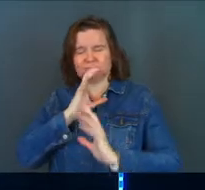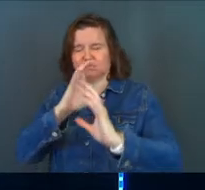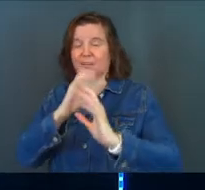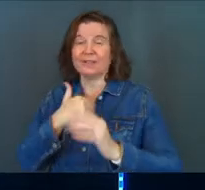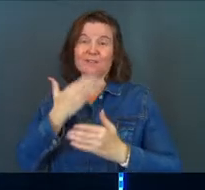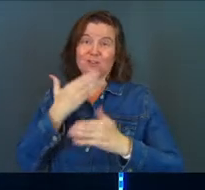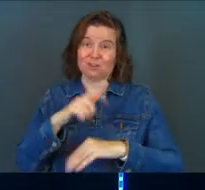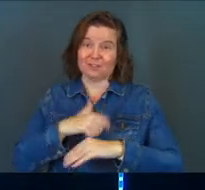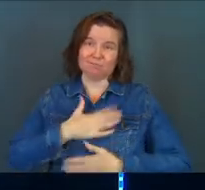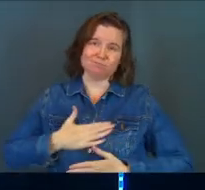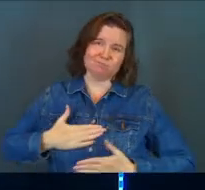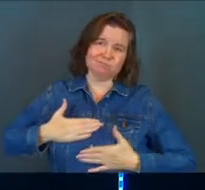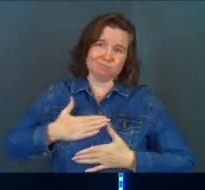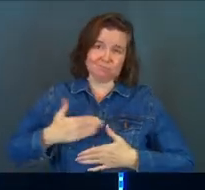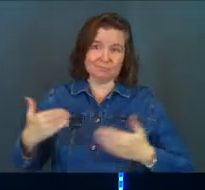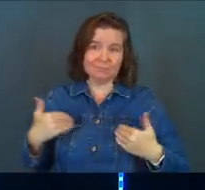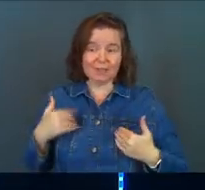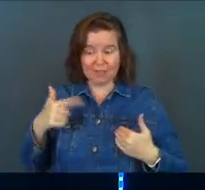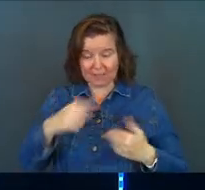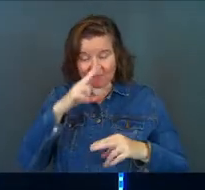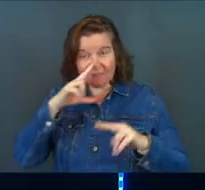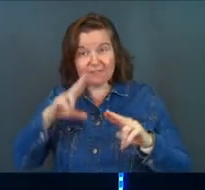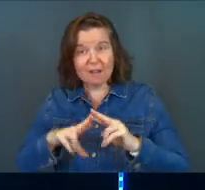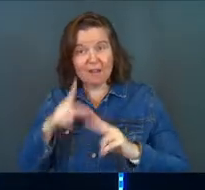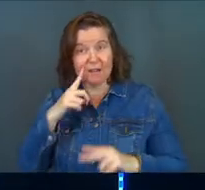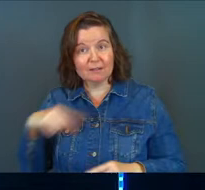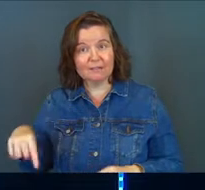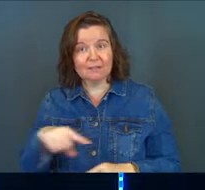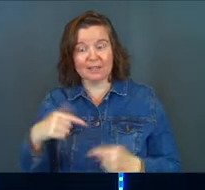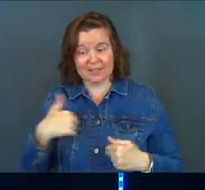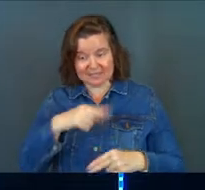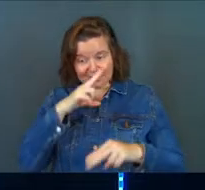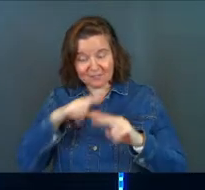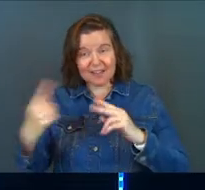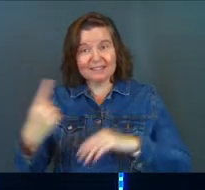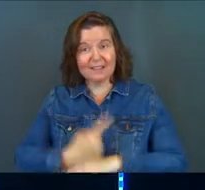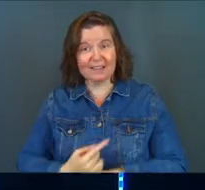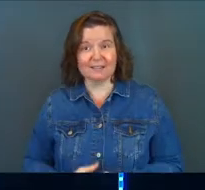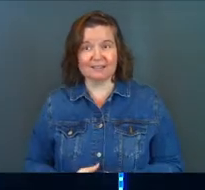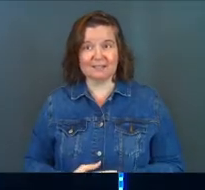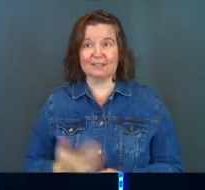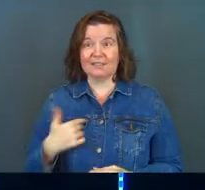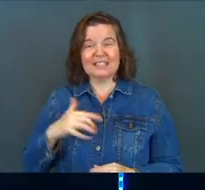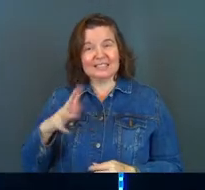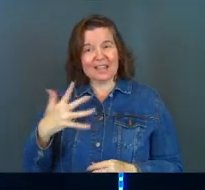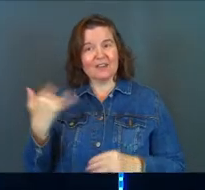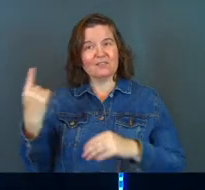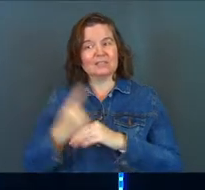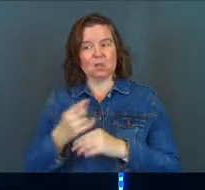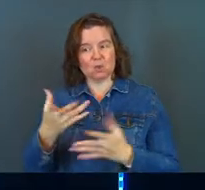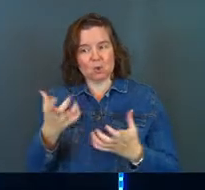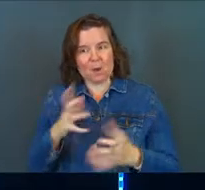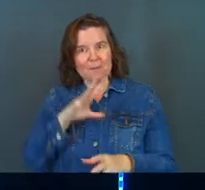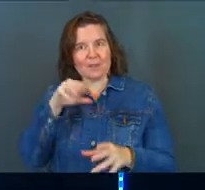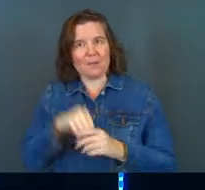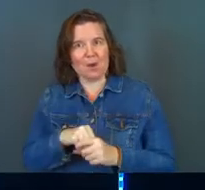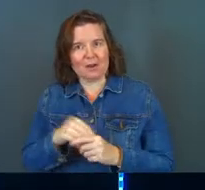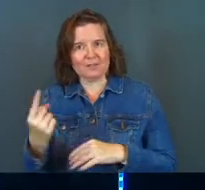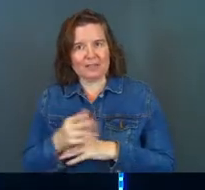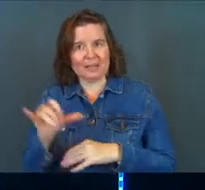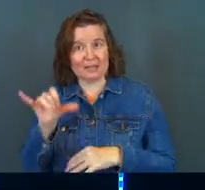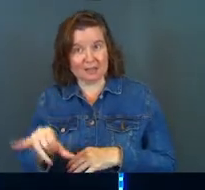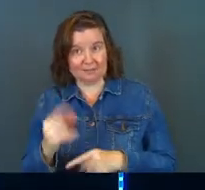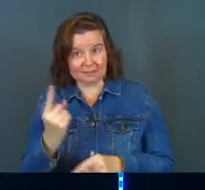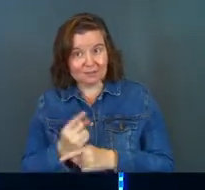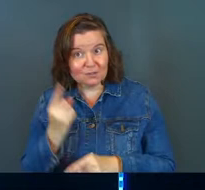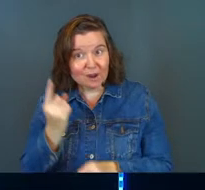having a good time. This is fun. Yeah. This is a fun day. This is the kind of day you want to be a part of, a day like